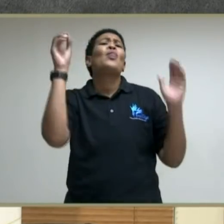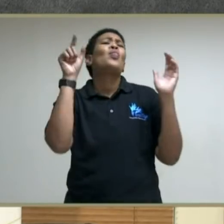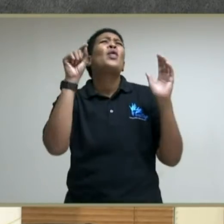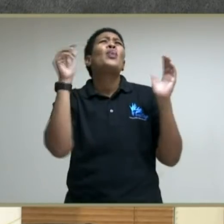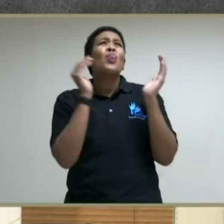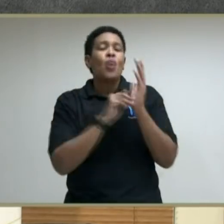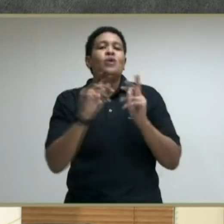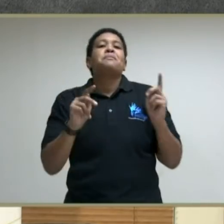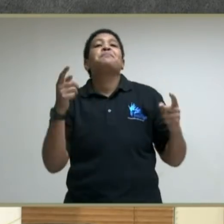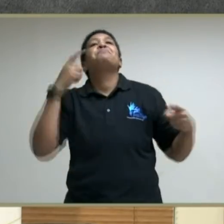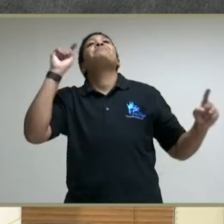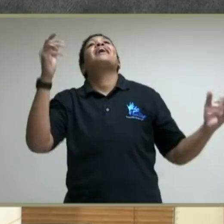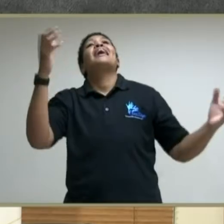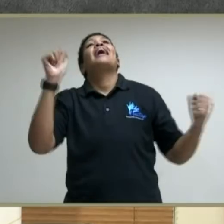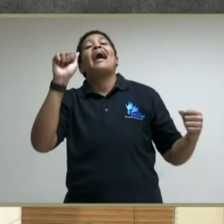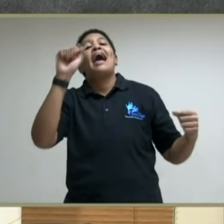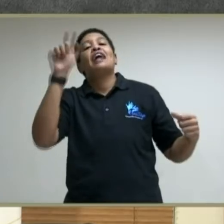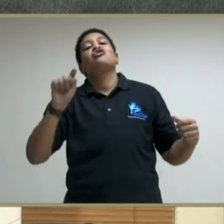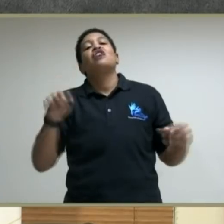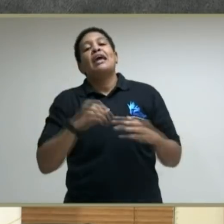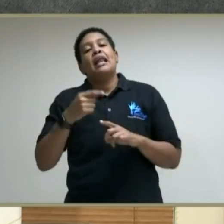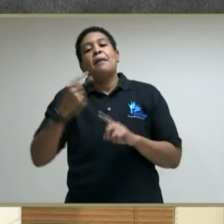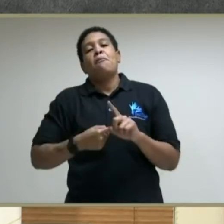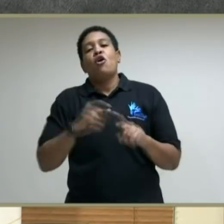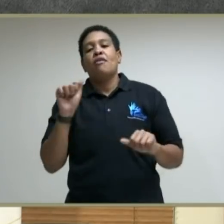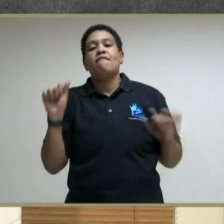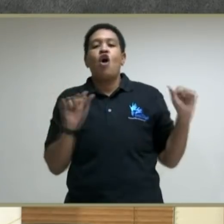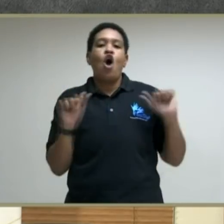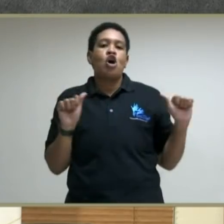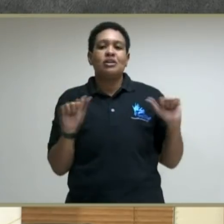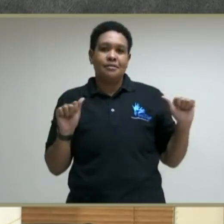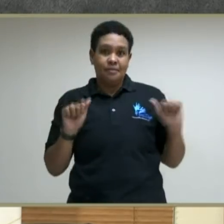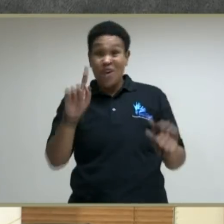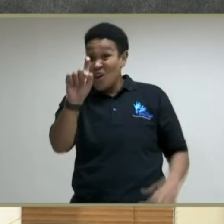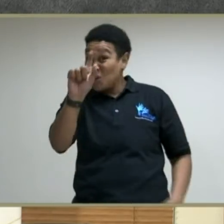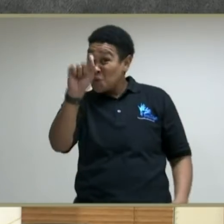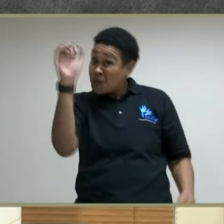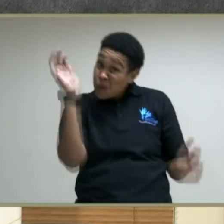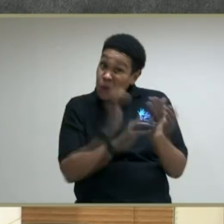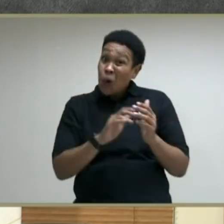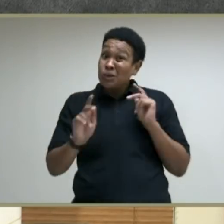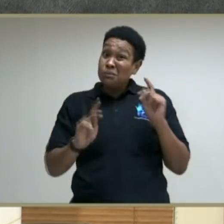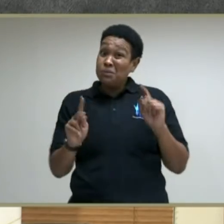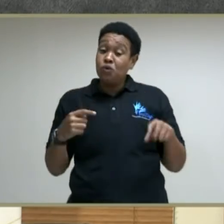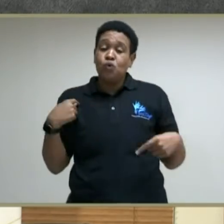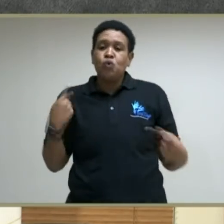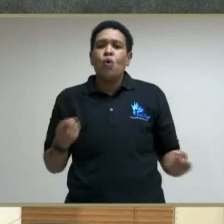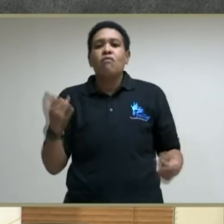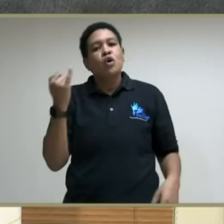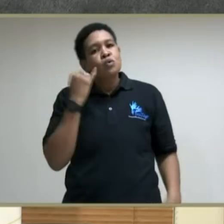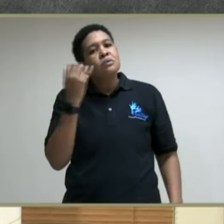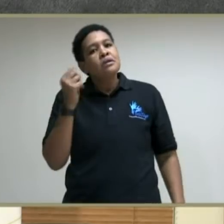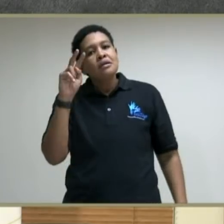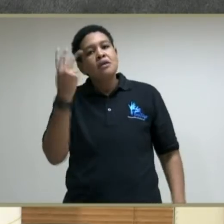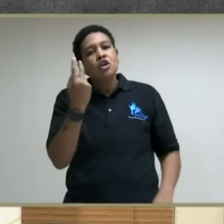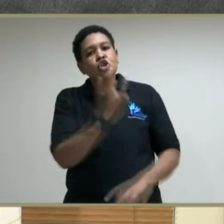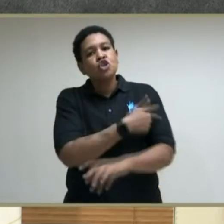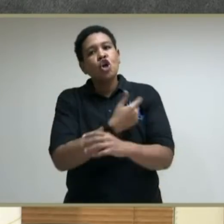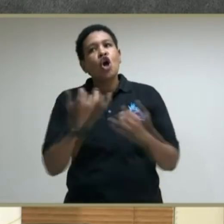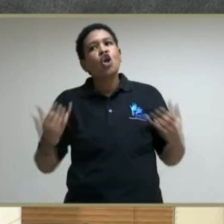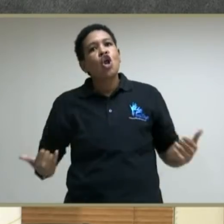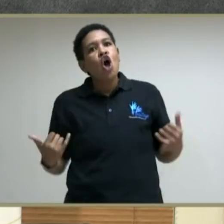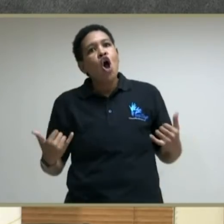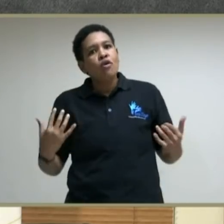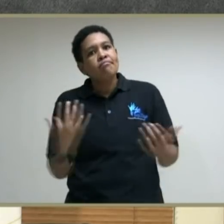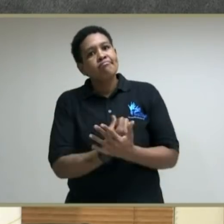persons received the AstraZeneca in the month of August. And so far, so they would be due their second dose of vaccine